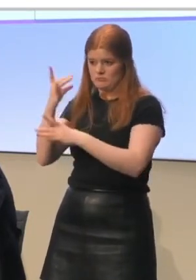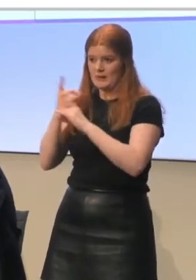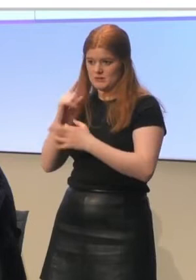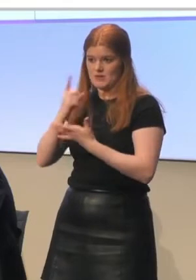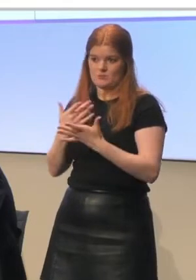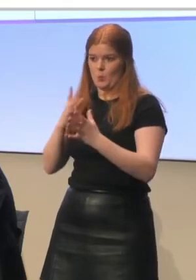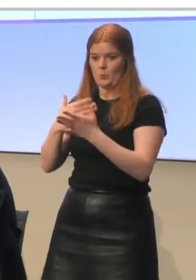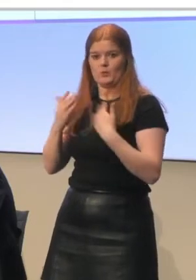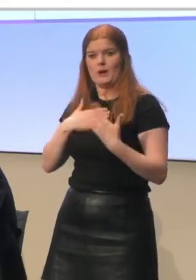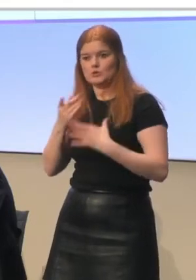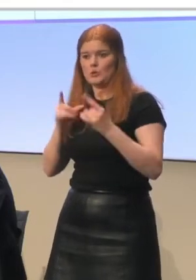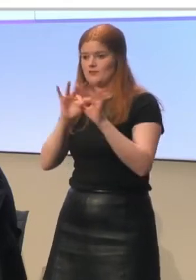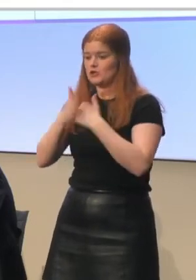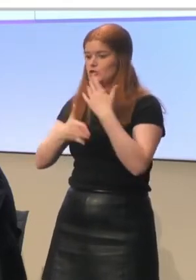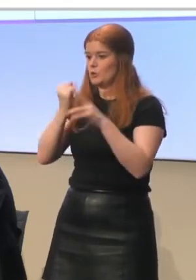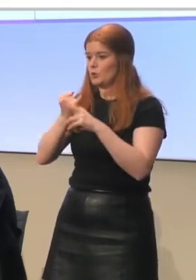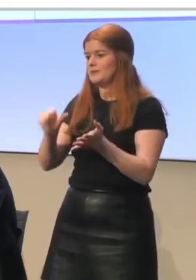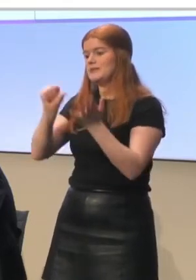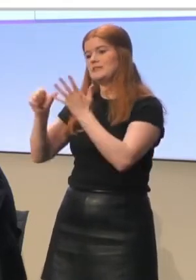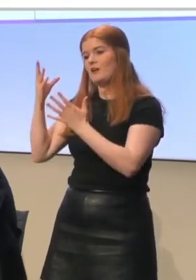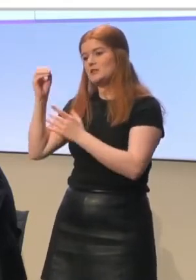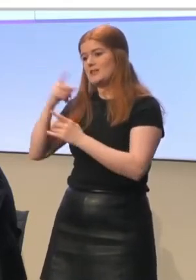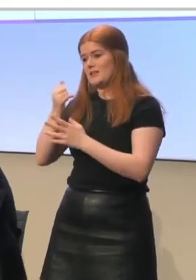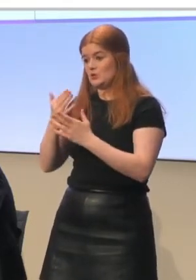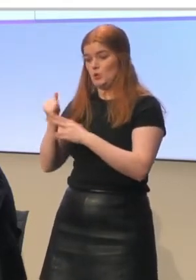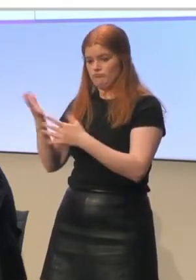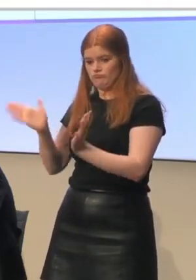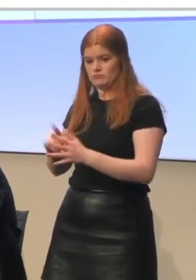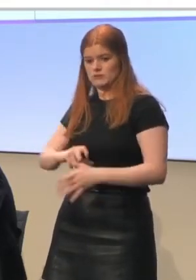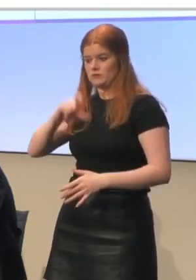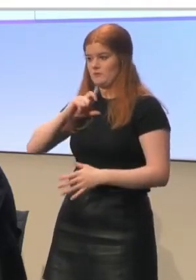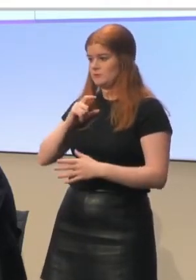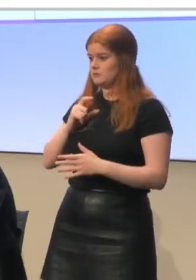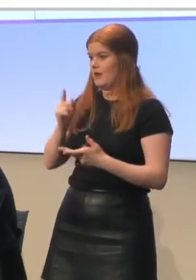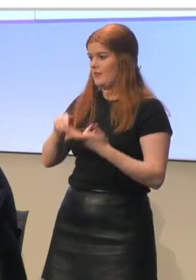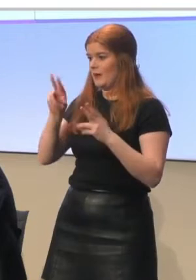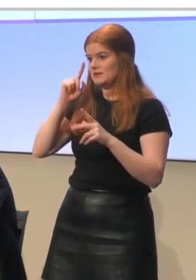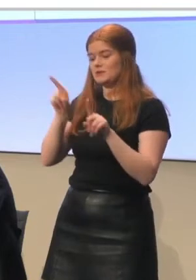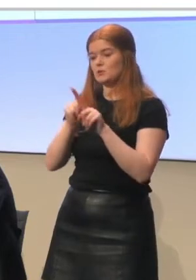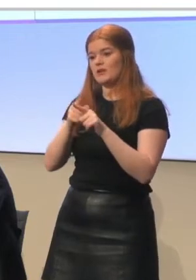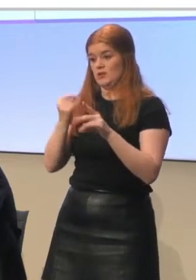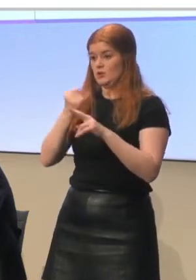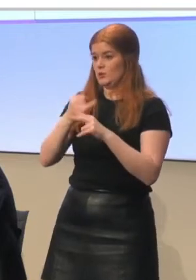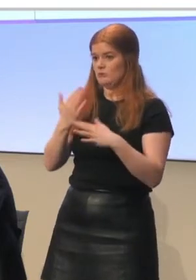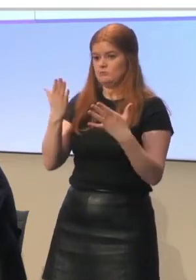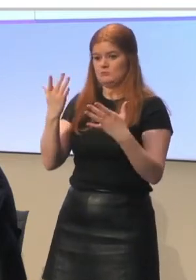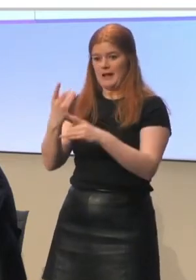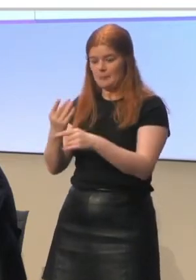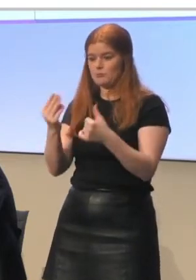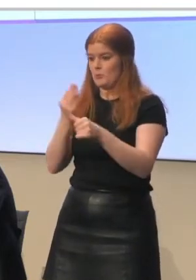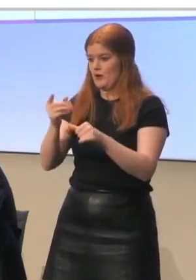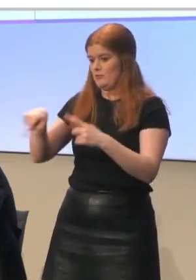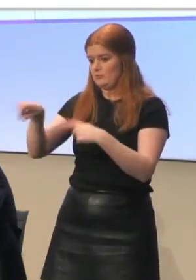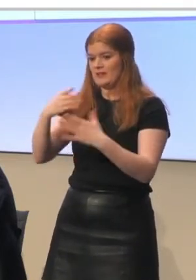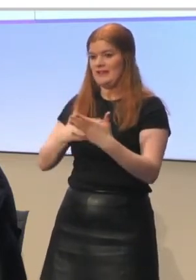school. And 65% felt that school increased self-confidence. But then you can see in terms of school preparing them for living